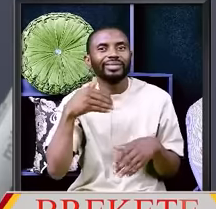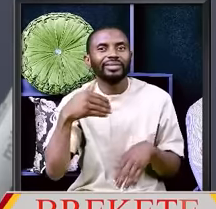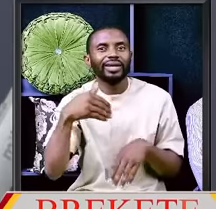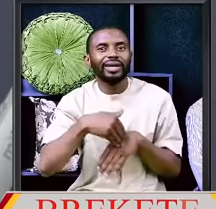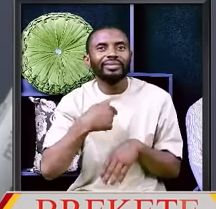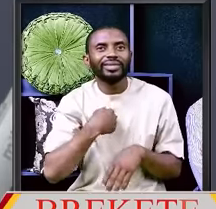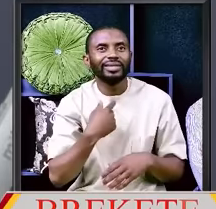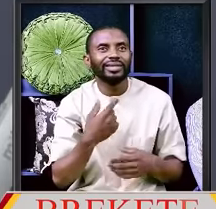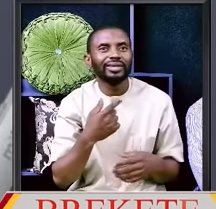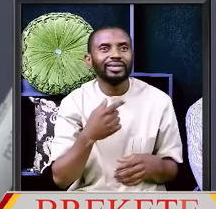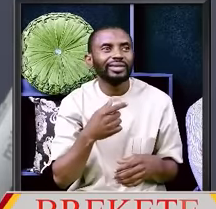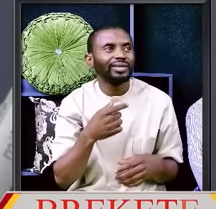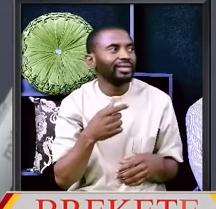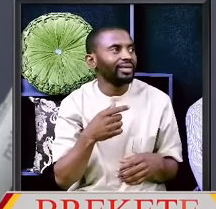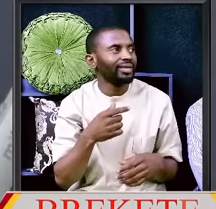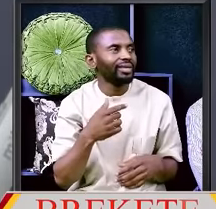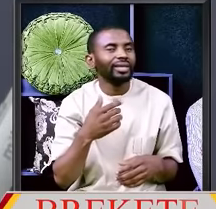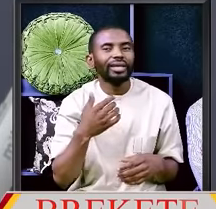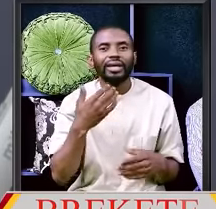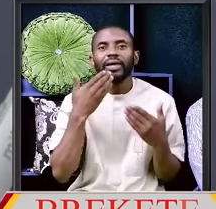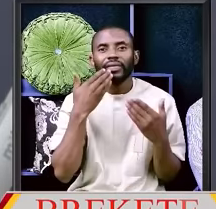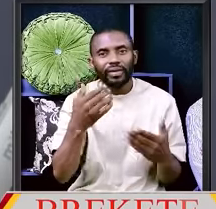Okay, thank you very much for calling, my dear.